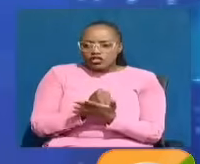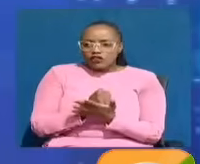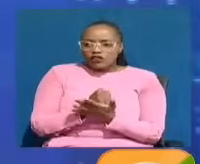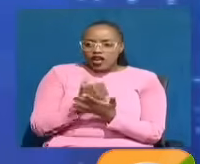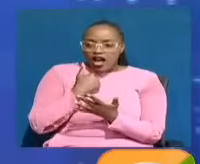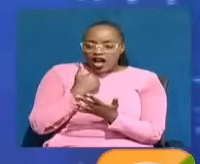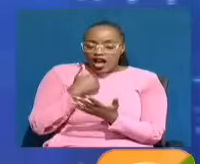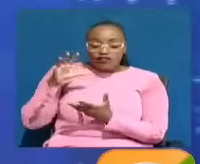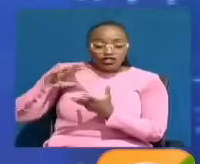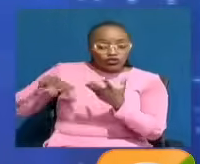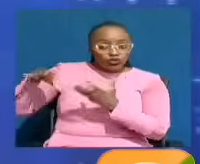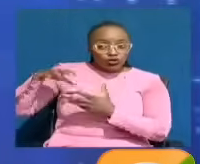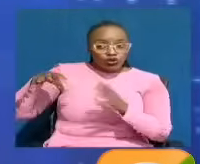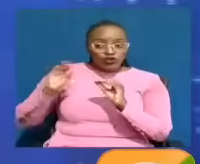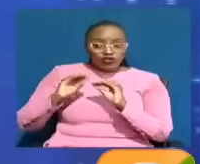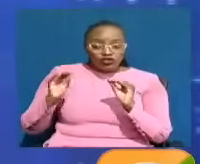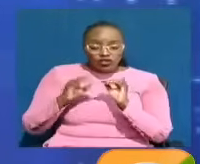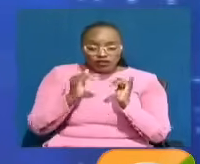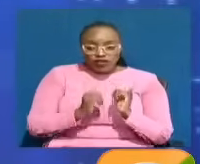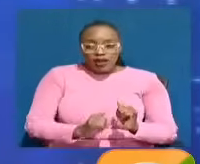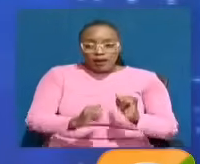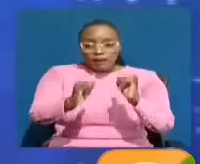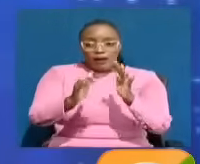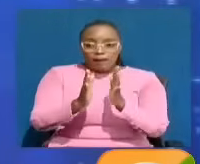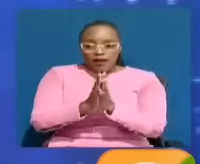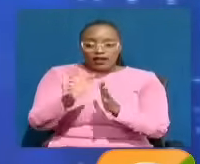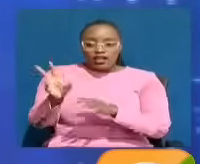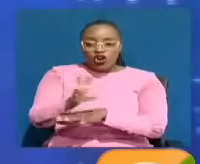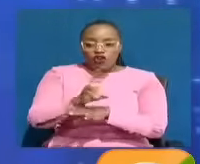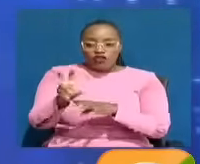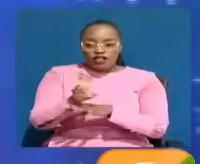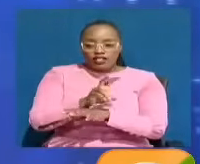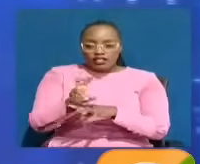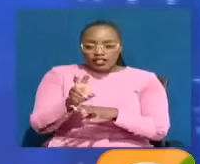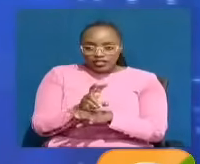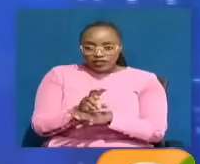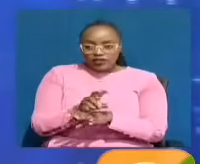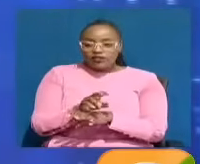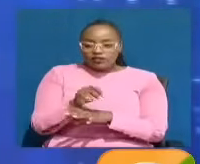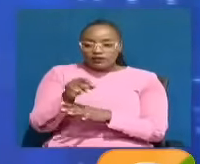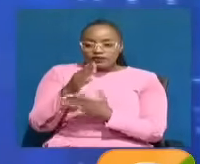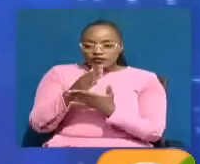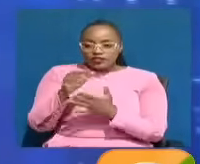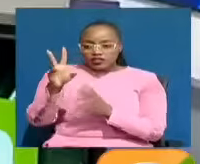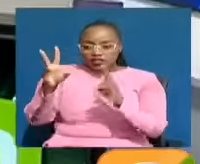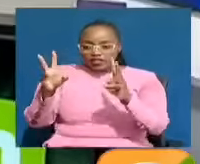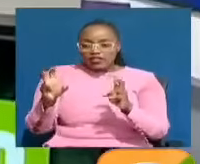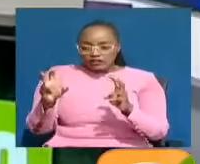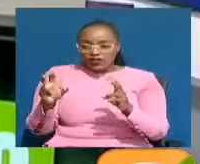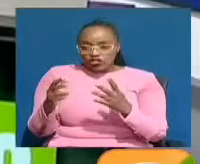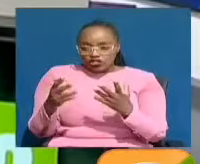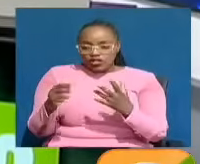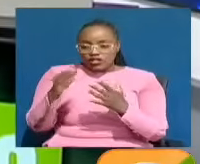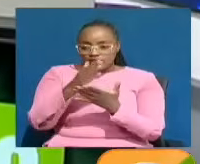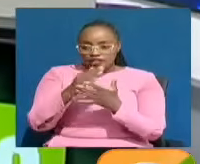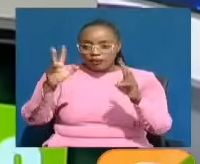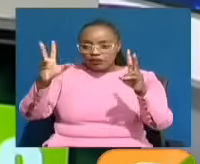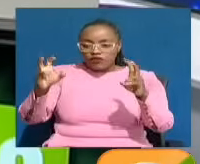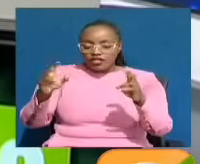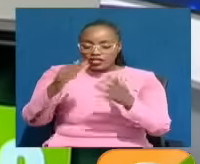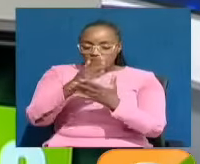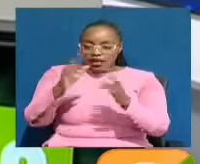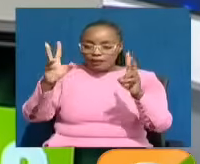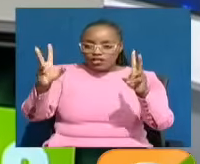to confuse the implementation and overseeing. Right, but as overseeing, allow me to ask this question. Some of